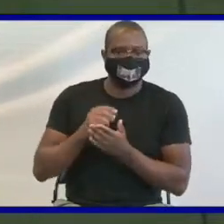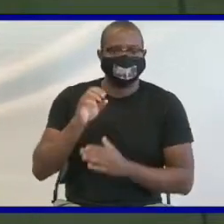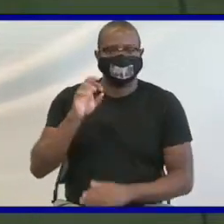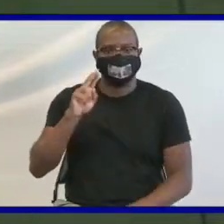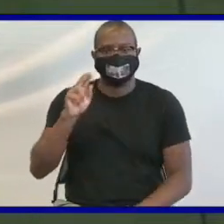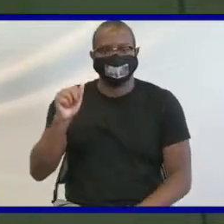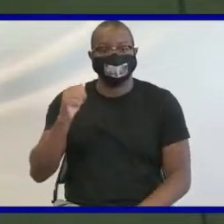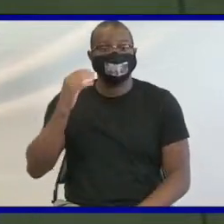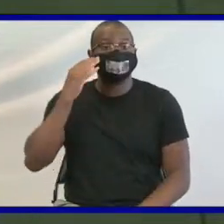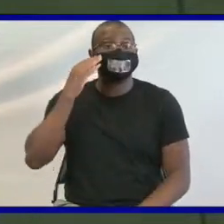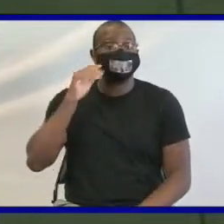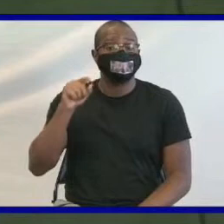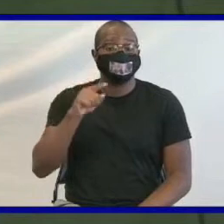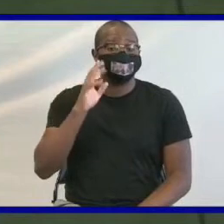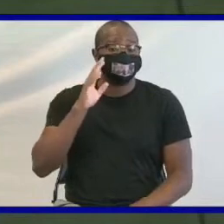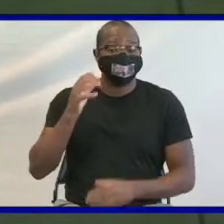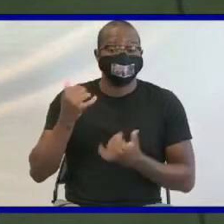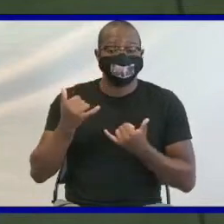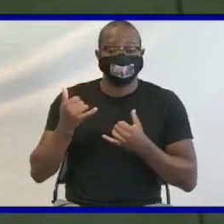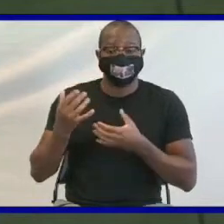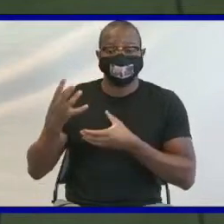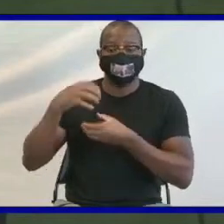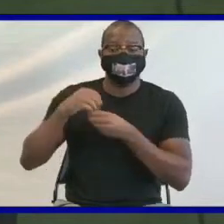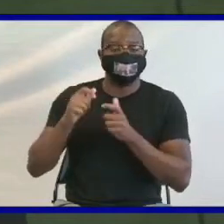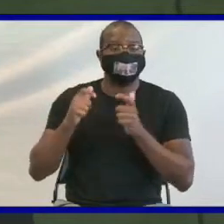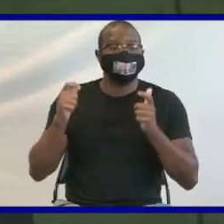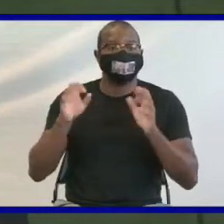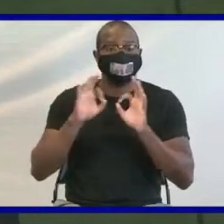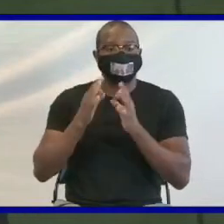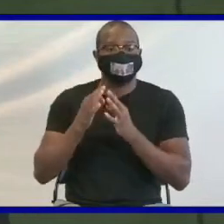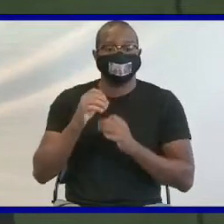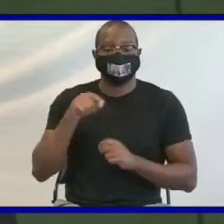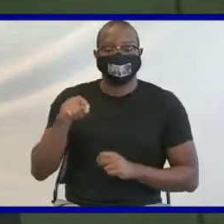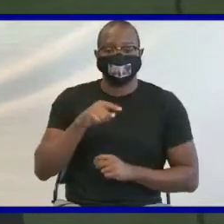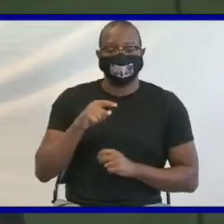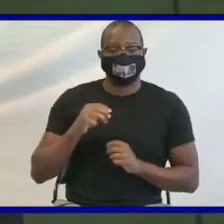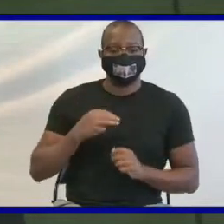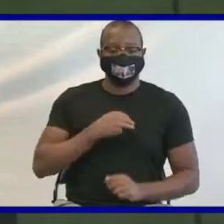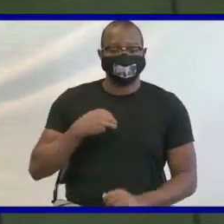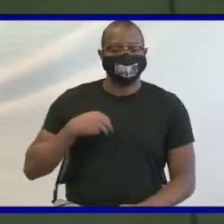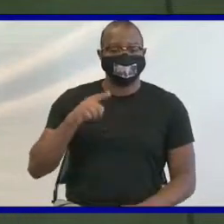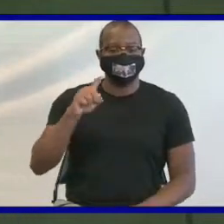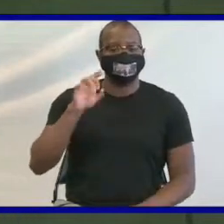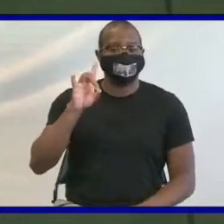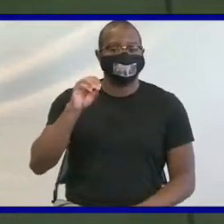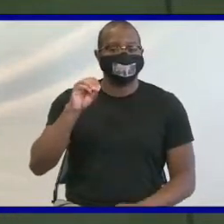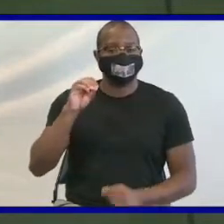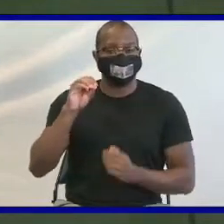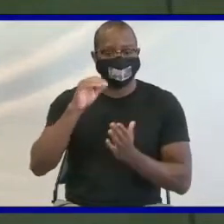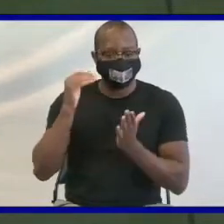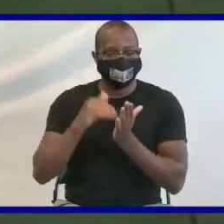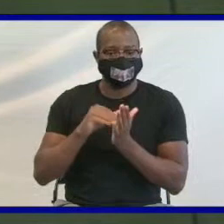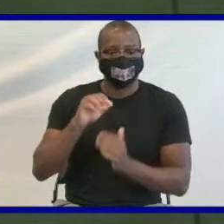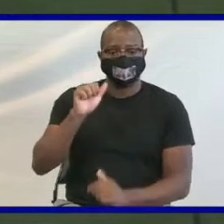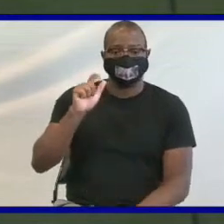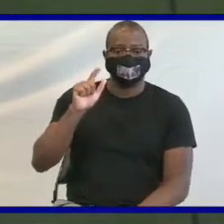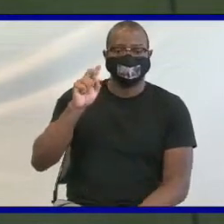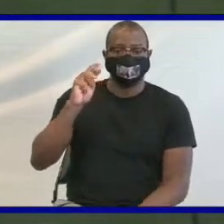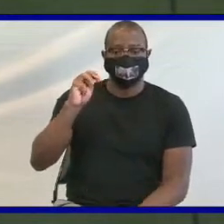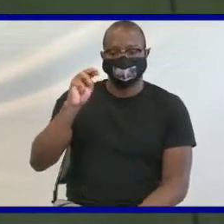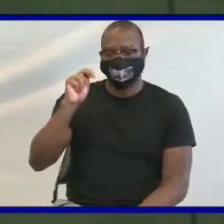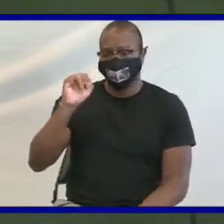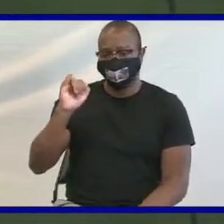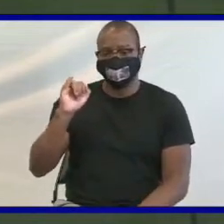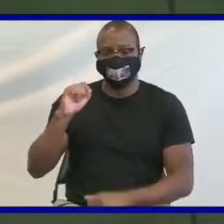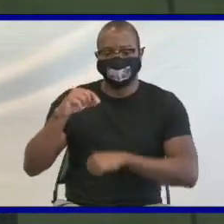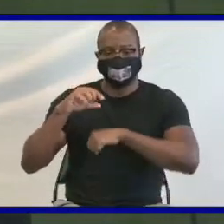of a larger family, a family made up of 180,000 alumni worldwide. In 1870, this